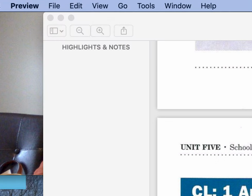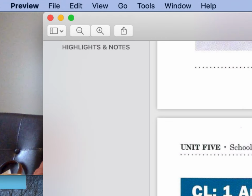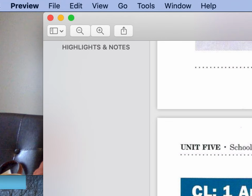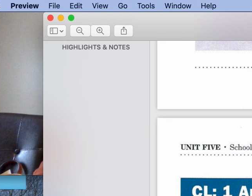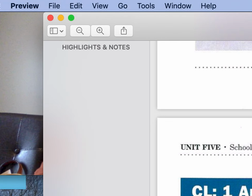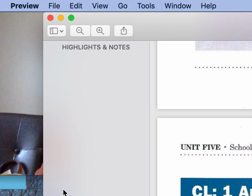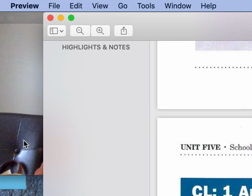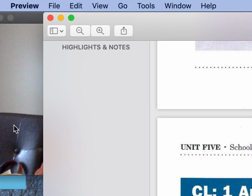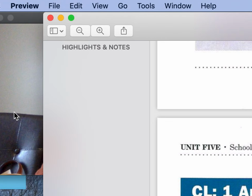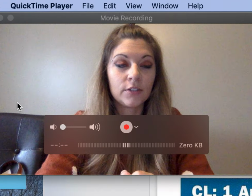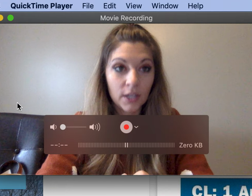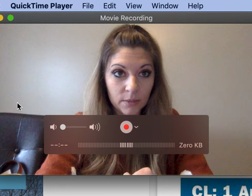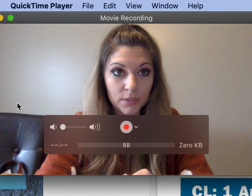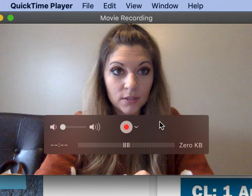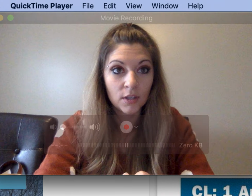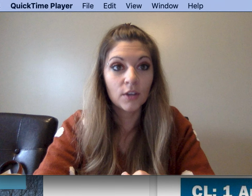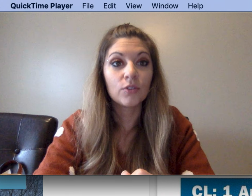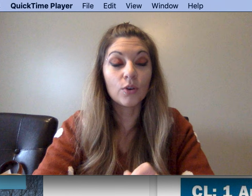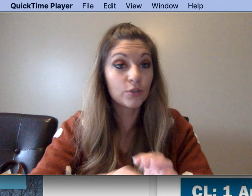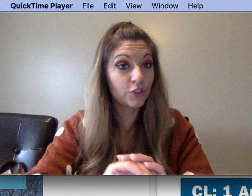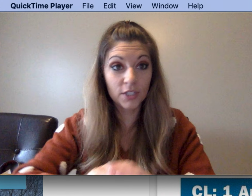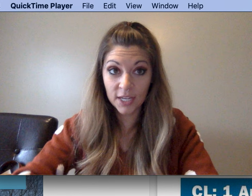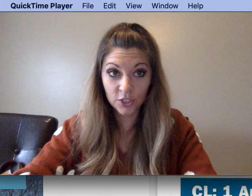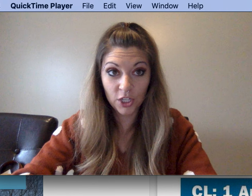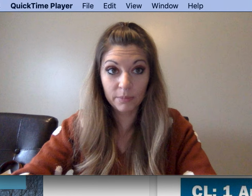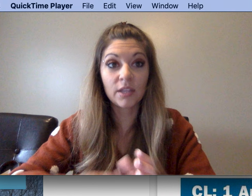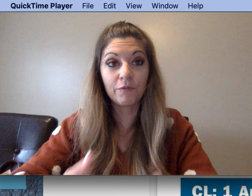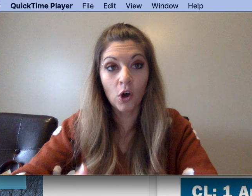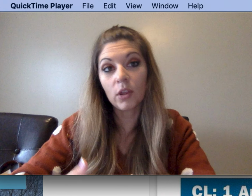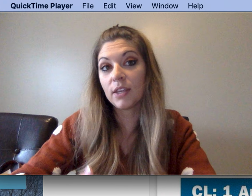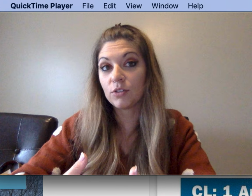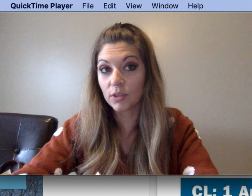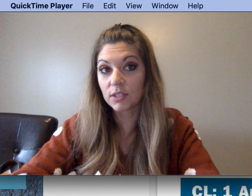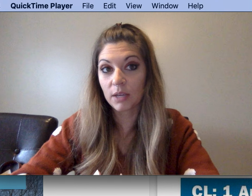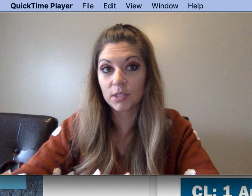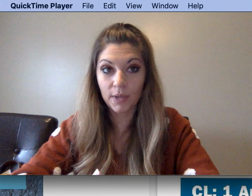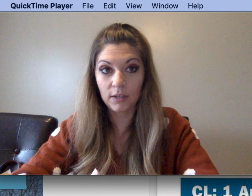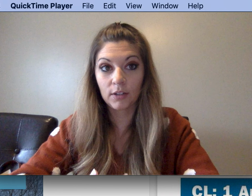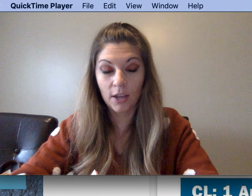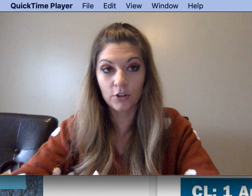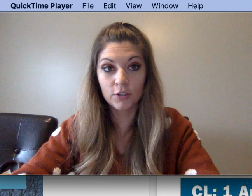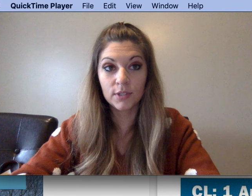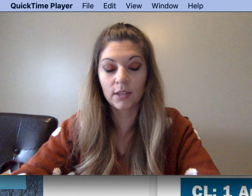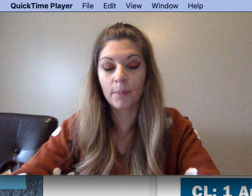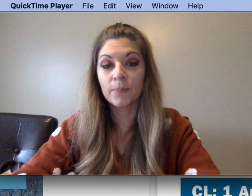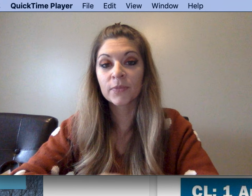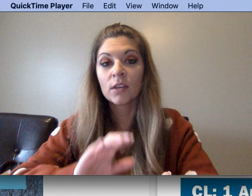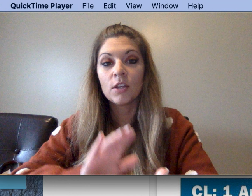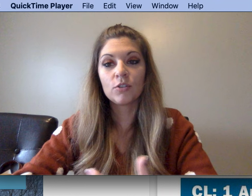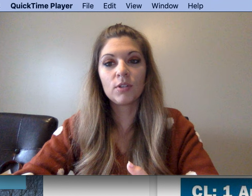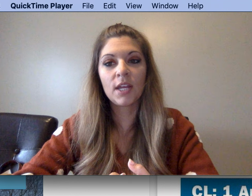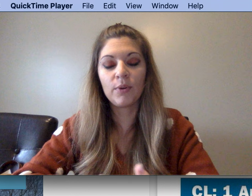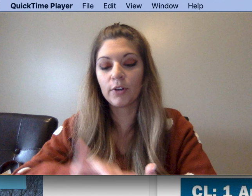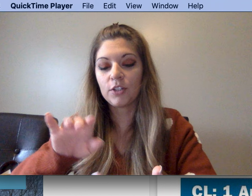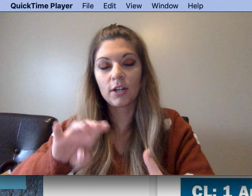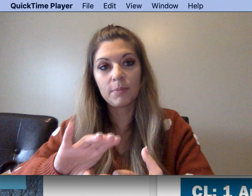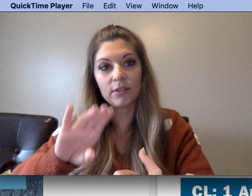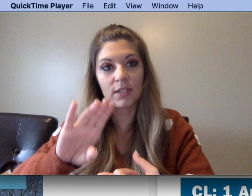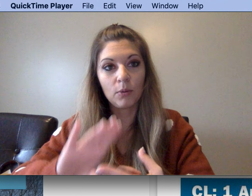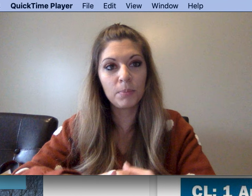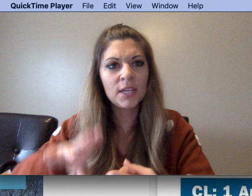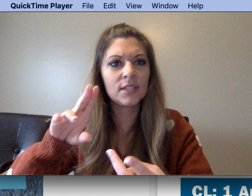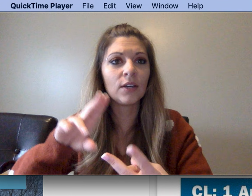are not classifier types. Those are just hand shapes that fall into the types depending on how you're using them. So today we've already